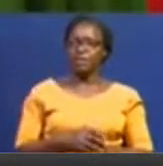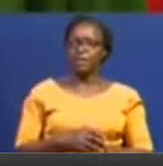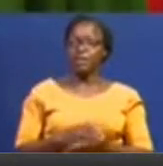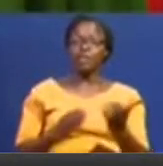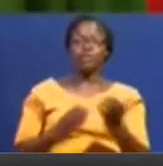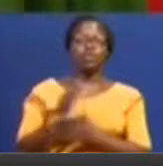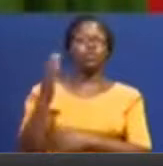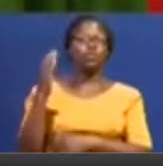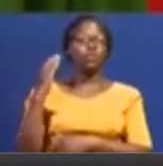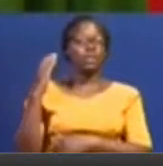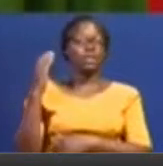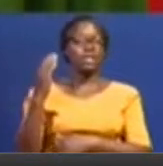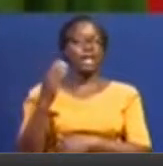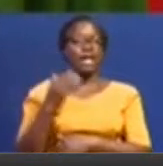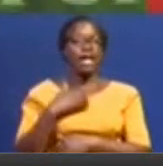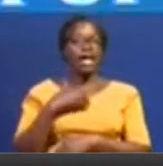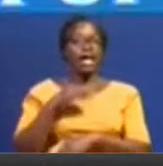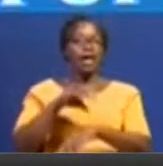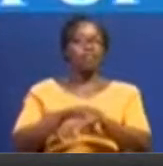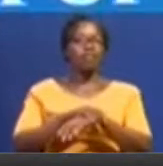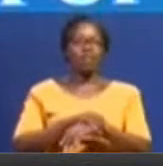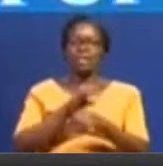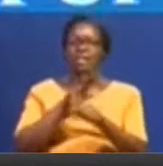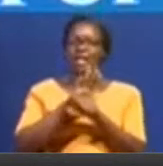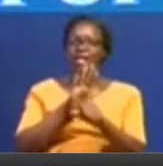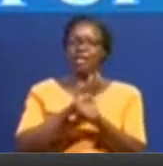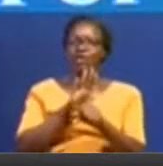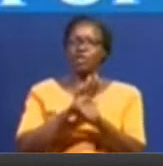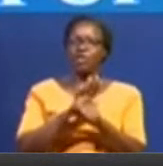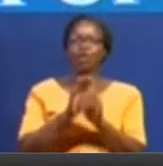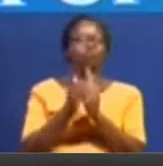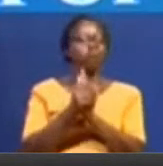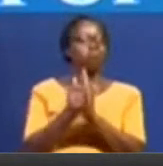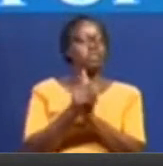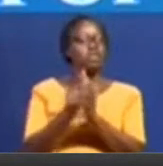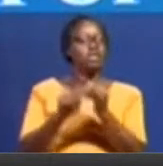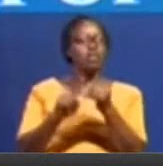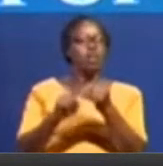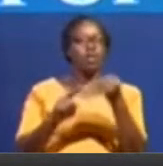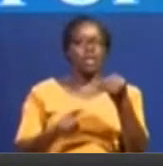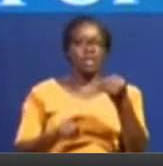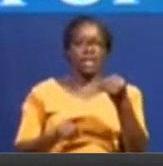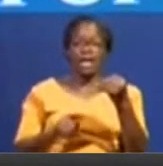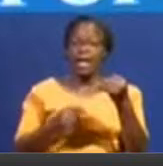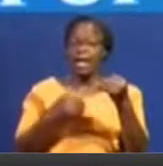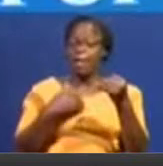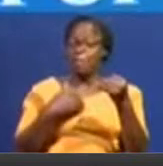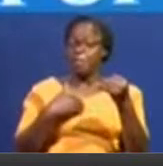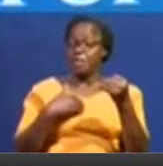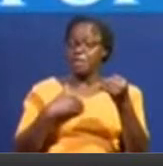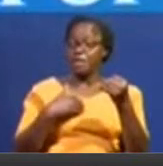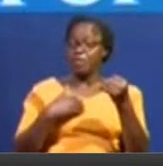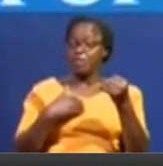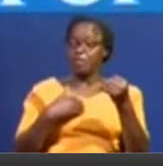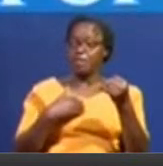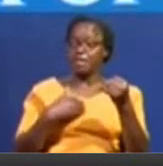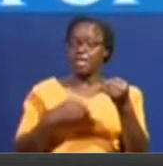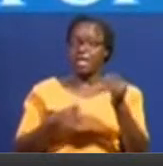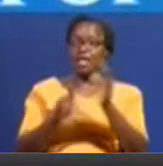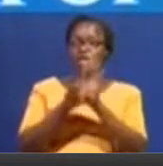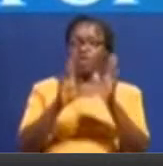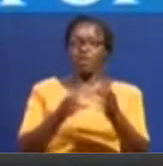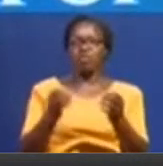chair, I have acquired quite a number of skills. One is that I have been a litigator for many